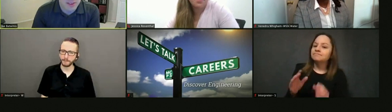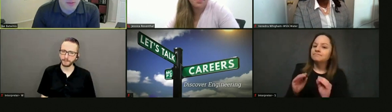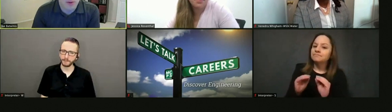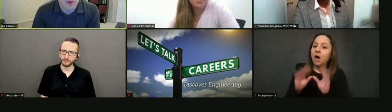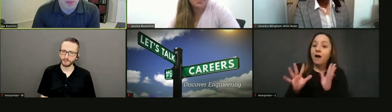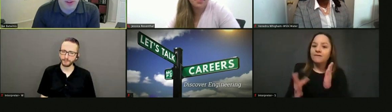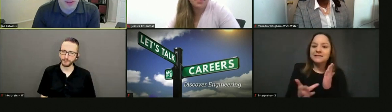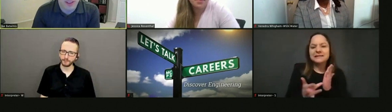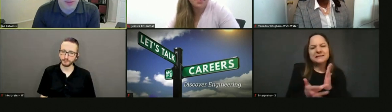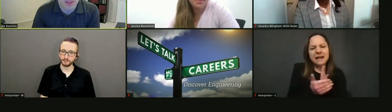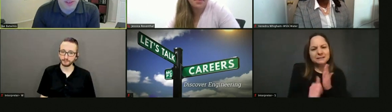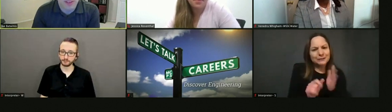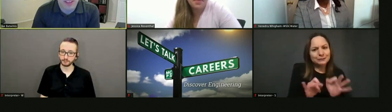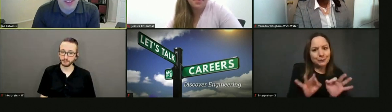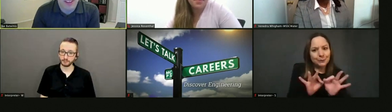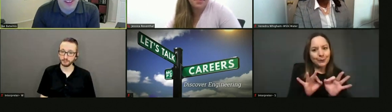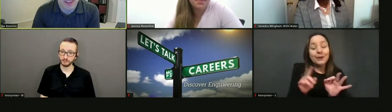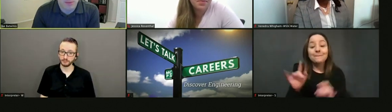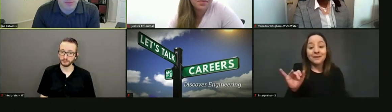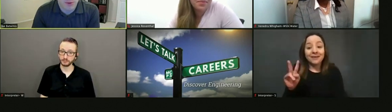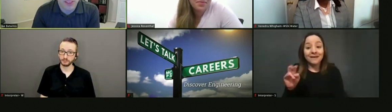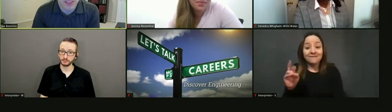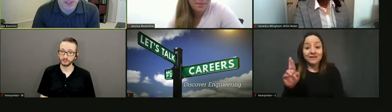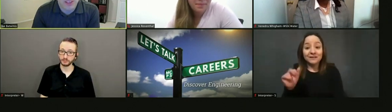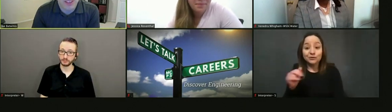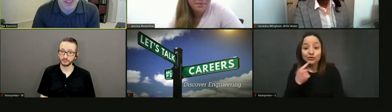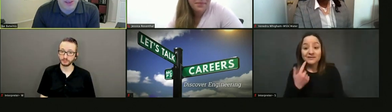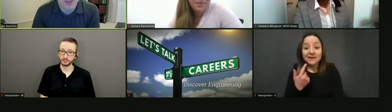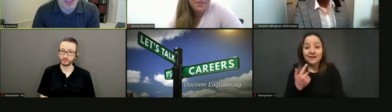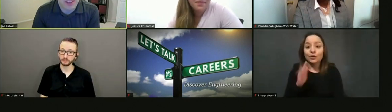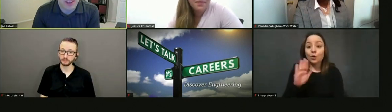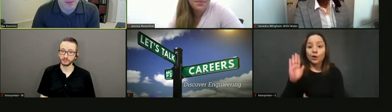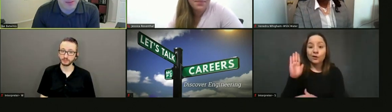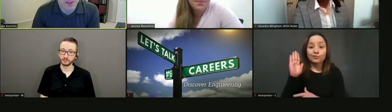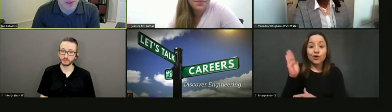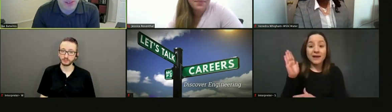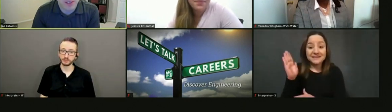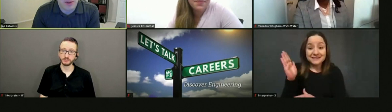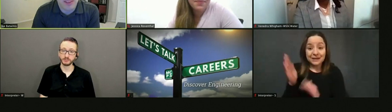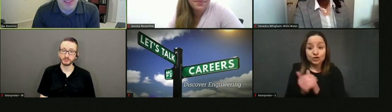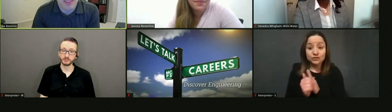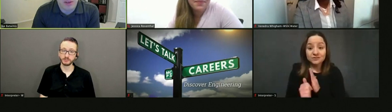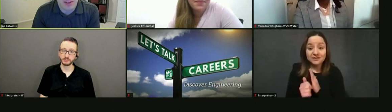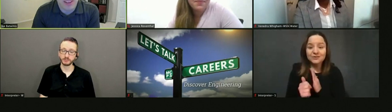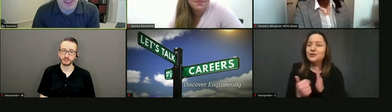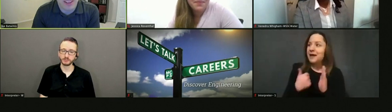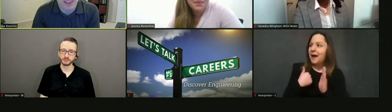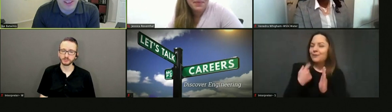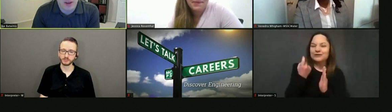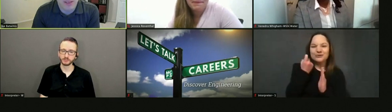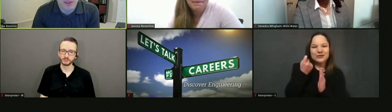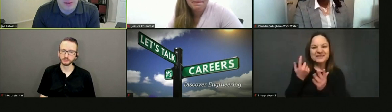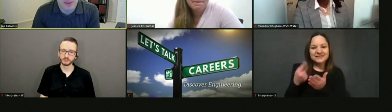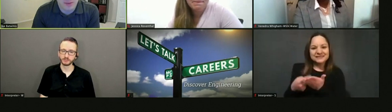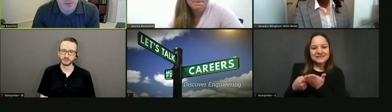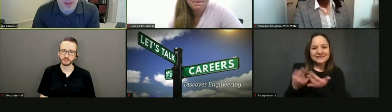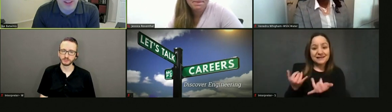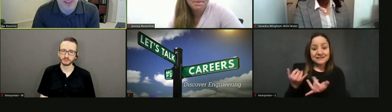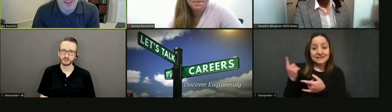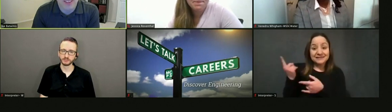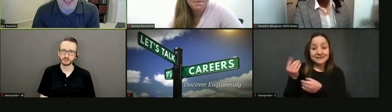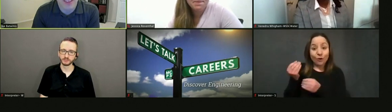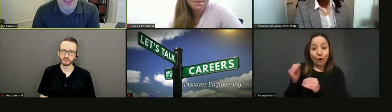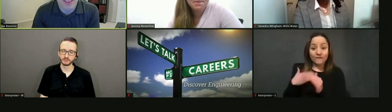skills are important, but like Venedra said, presentation skills. I was actually having a conversation about this the other day in the office with